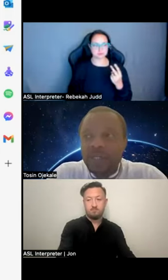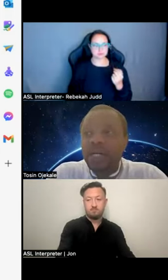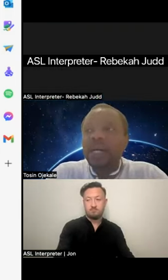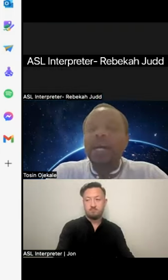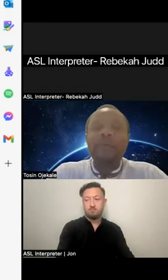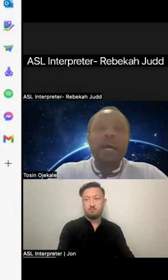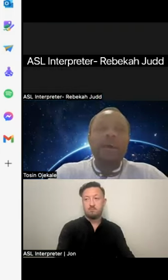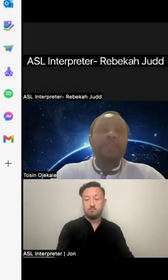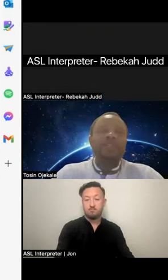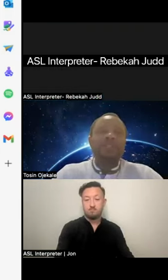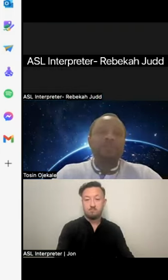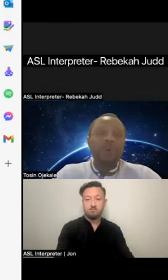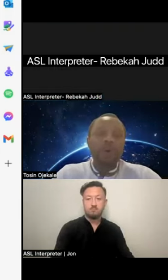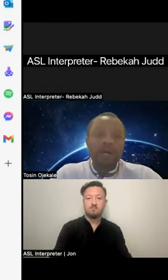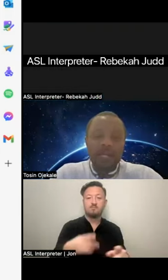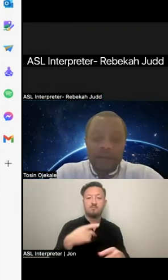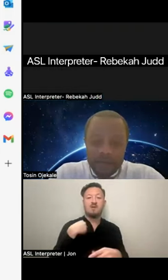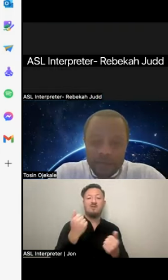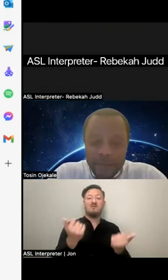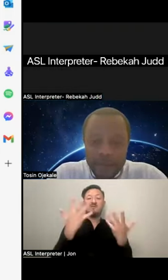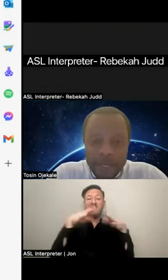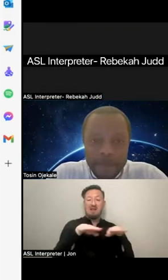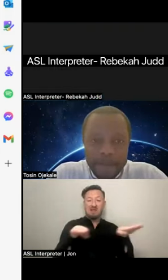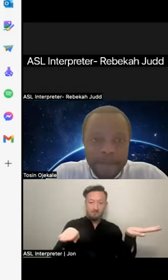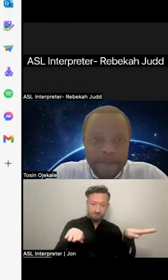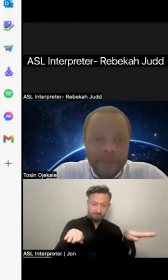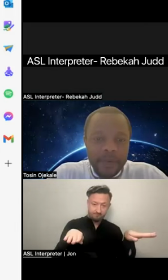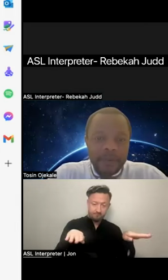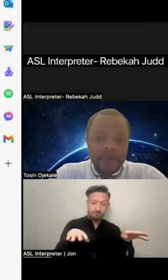level and we have the smoke level.